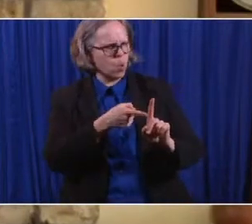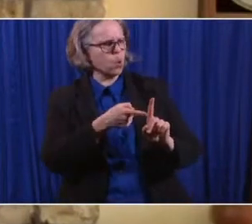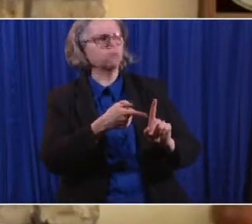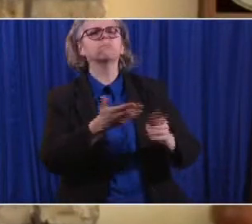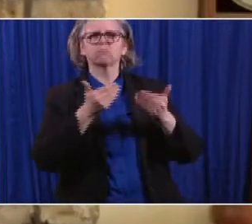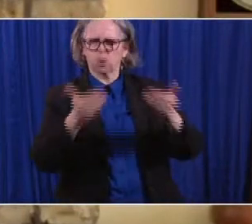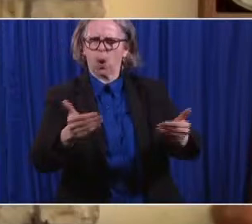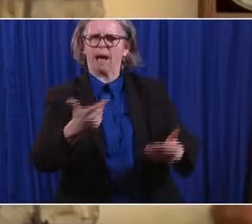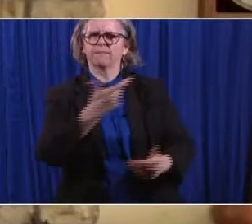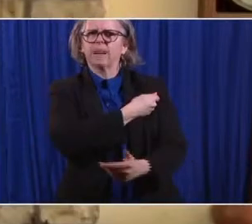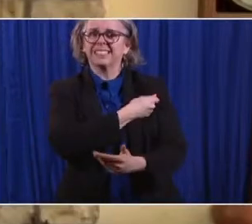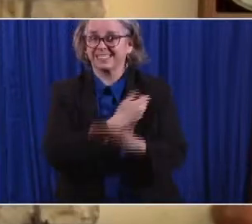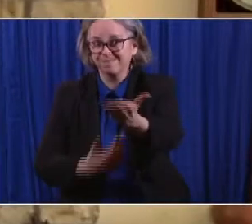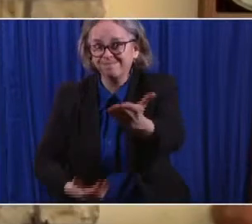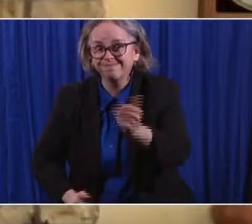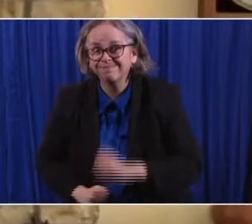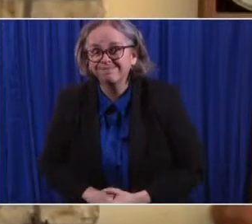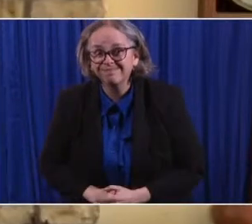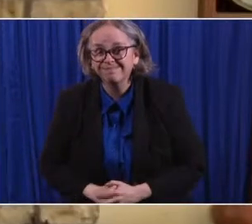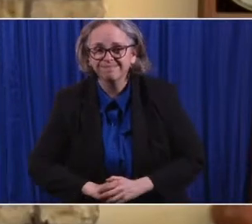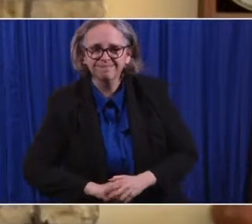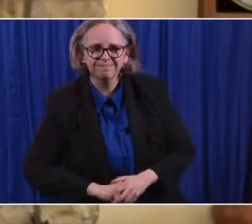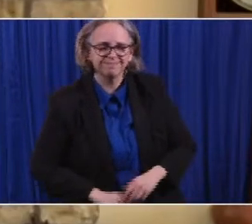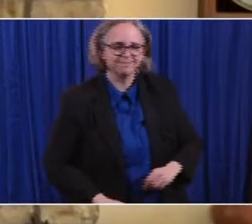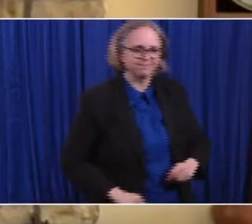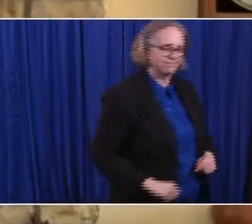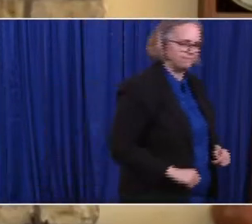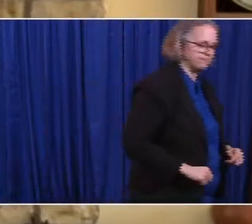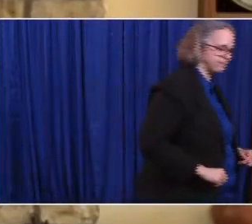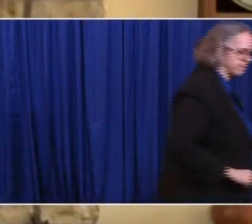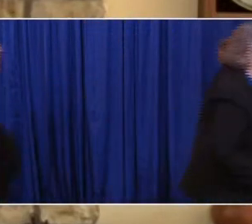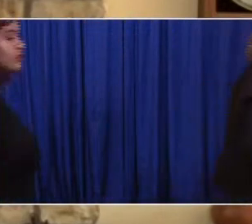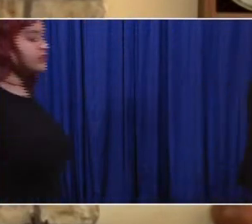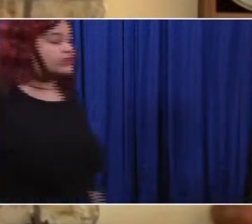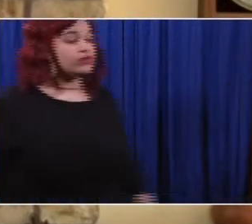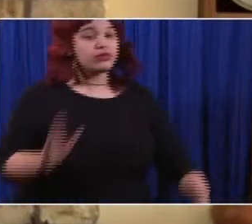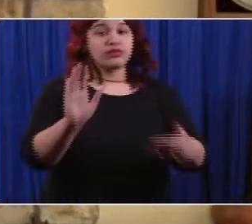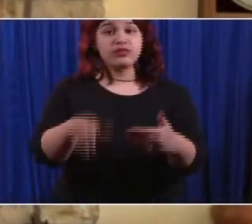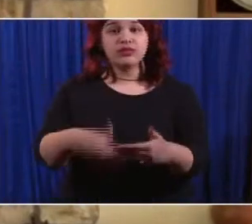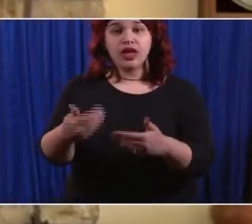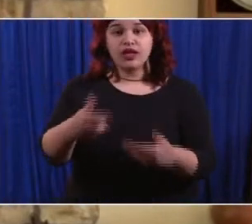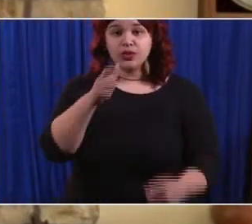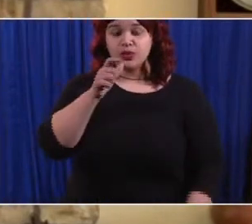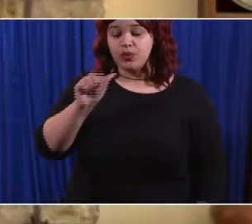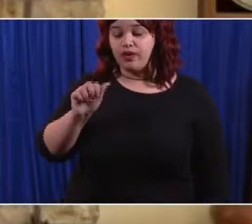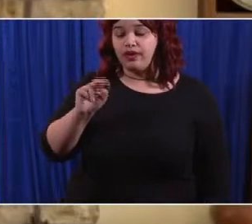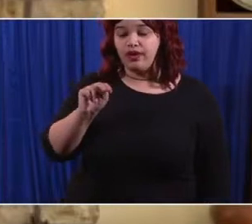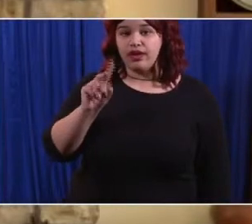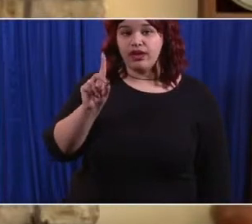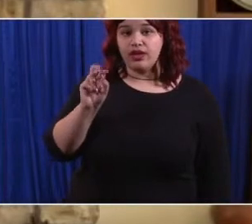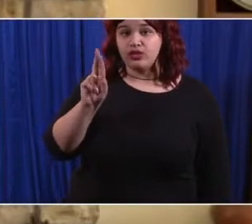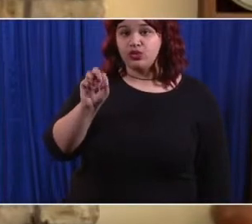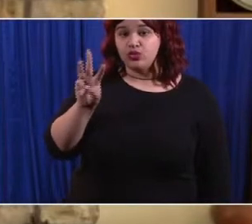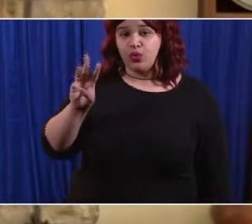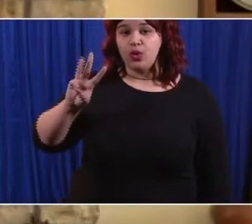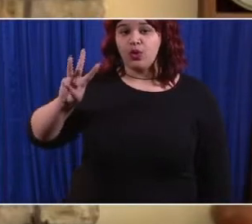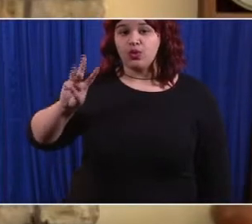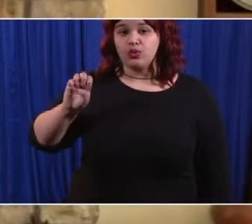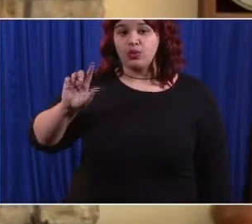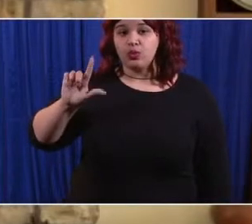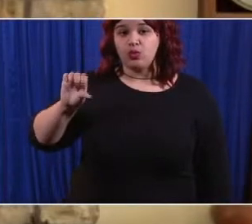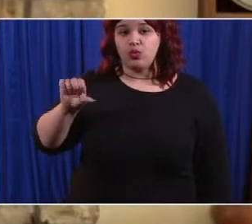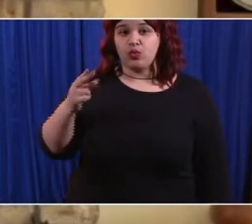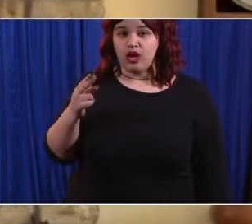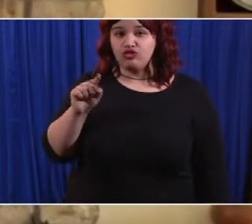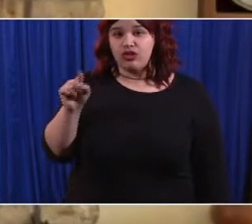Next question is from Andrew Welsh-Huggins at the Associated Press. Hi, Governor. Can you hear me okay? Yes, sir. Yeah, thanks for